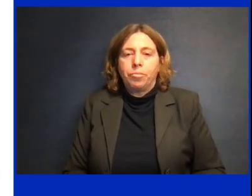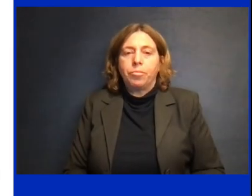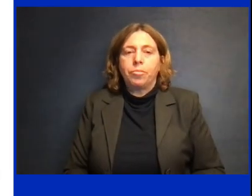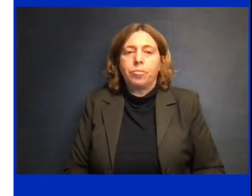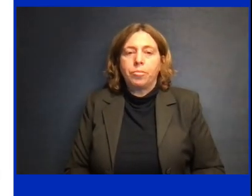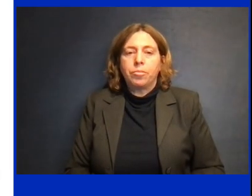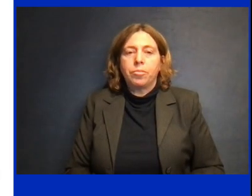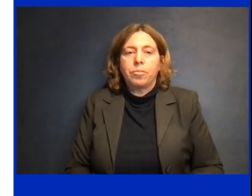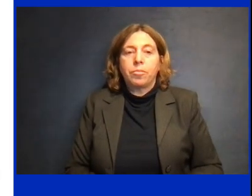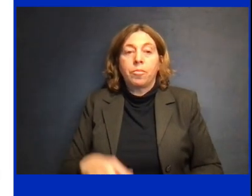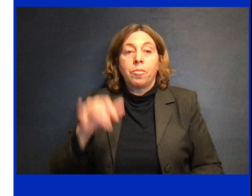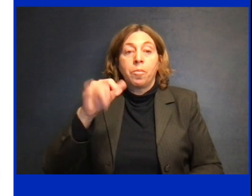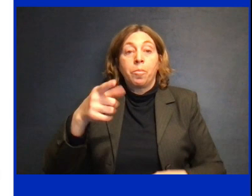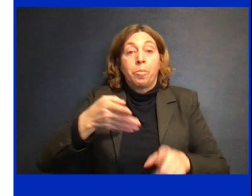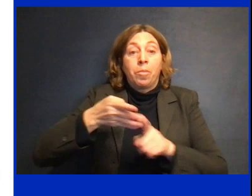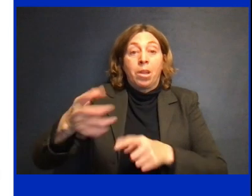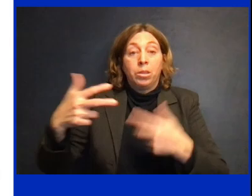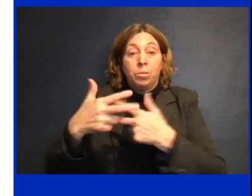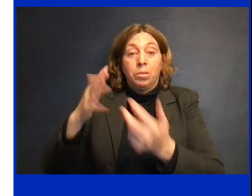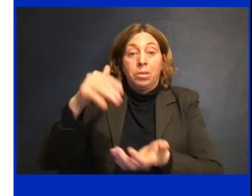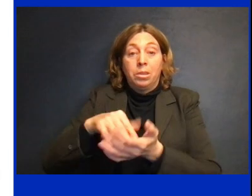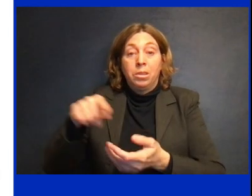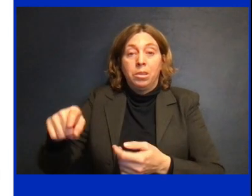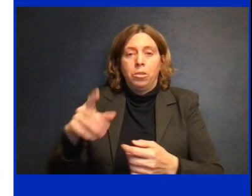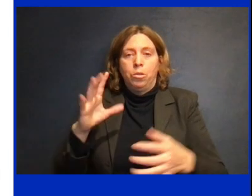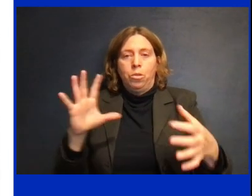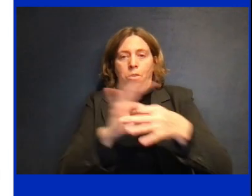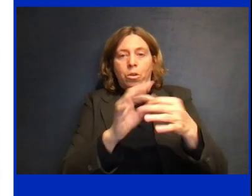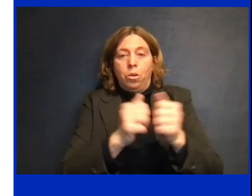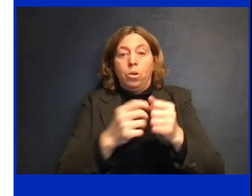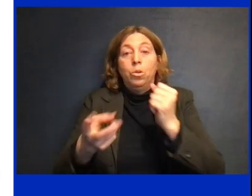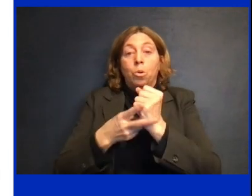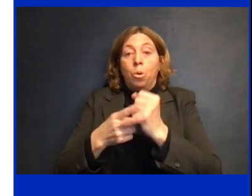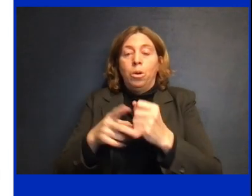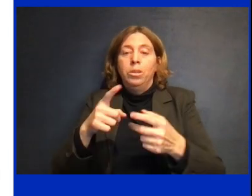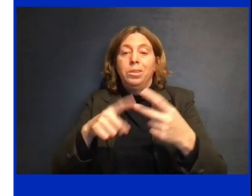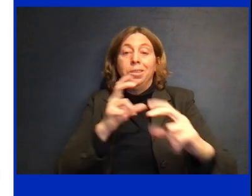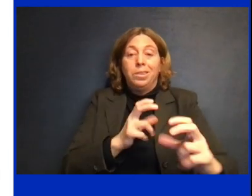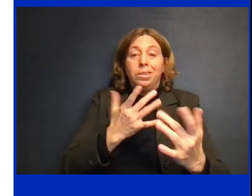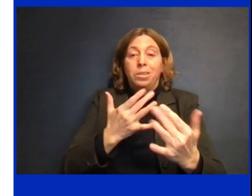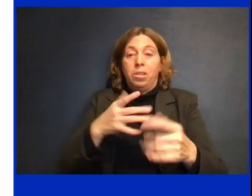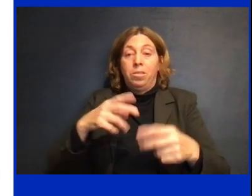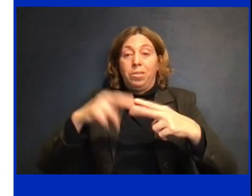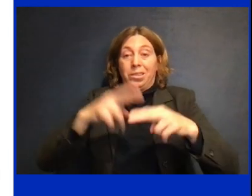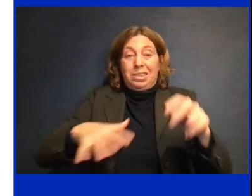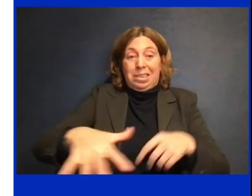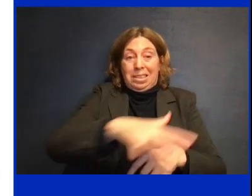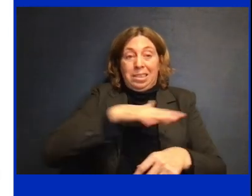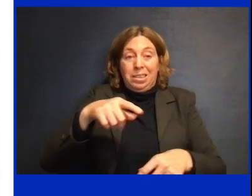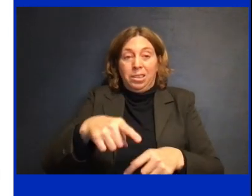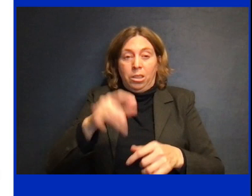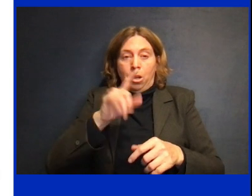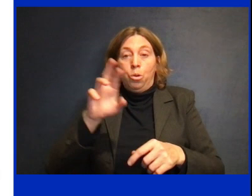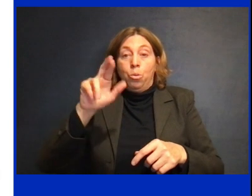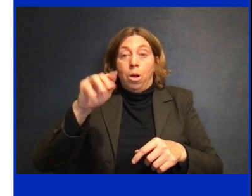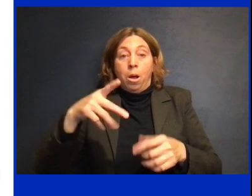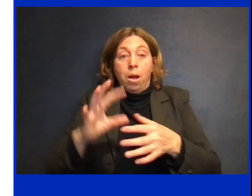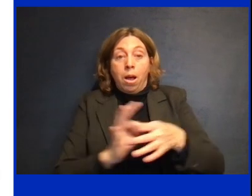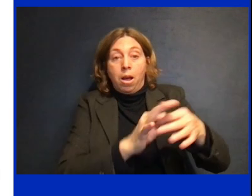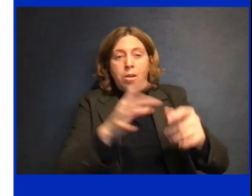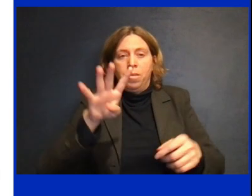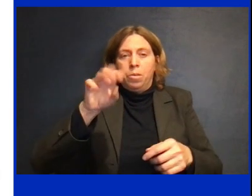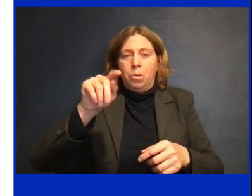retail space. The main terminal will ultimately be connected to the storage and staging facility and ramps across 40th Street to